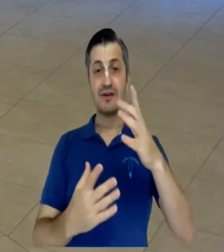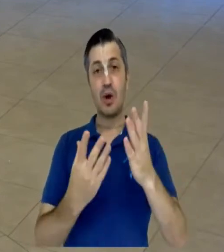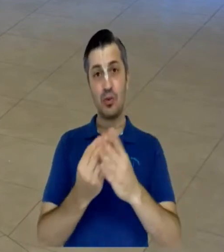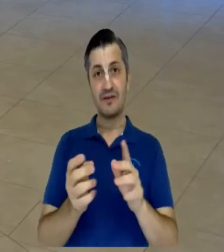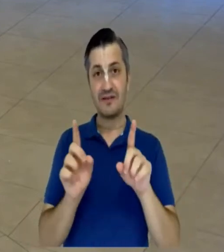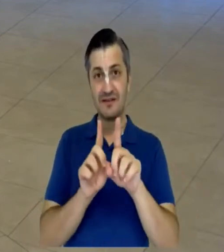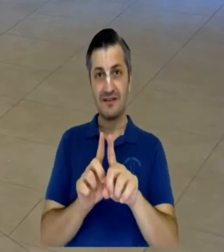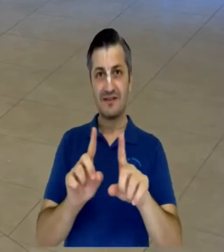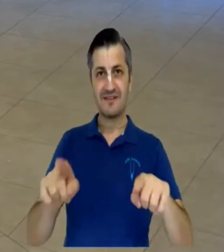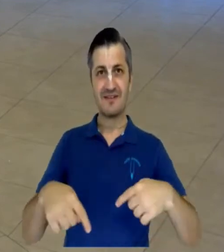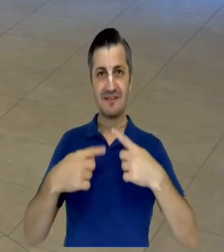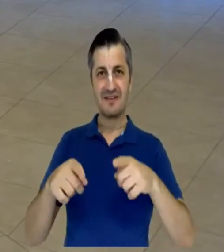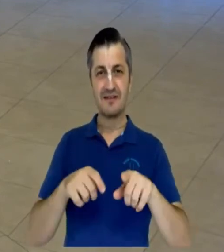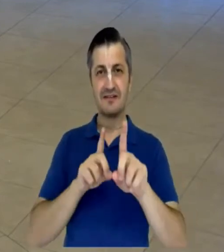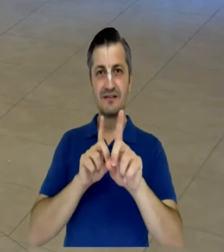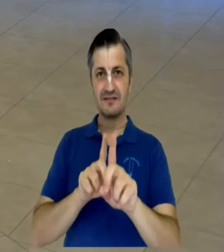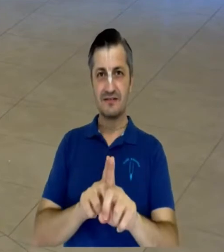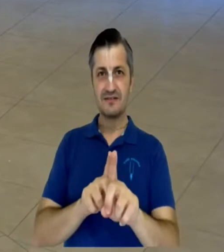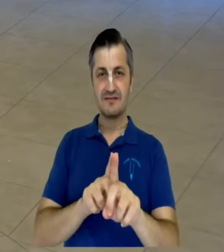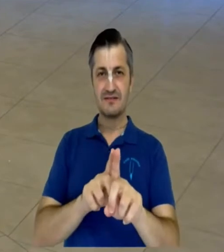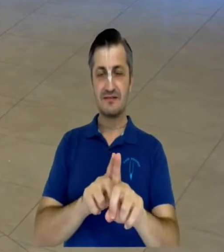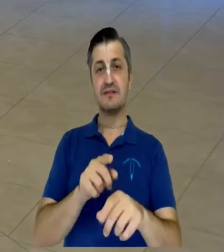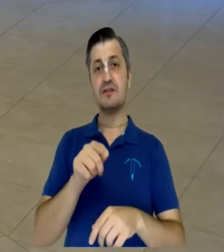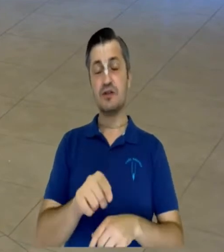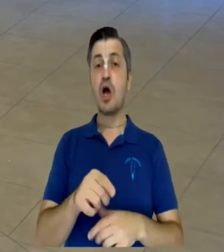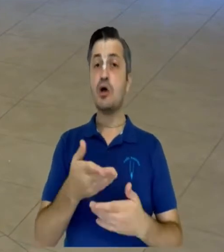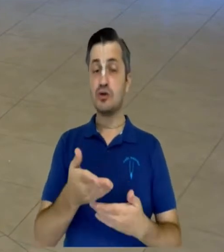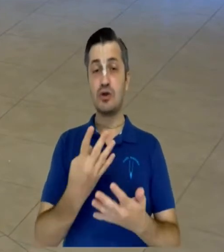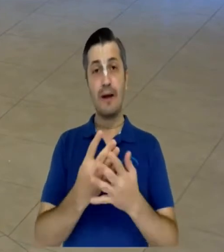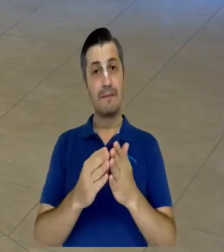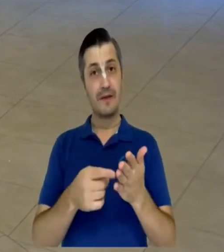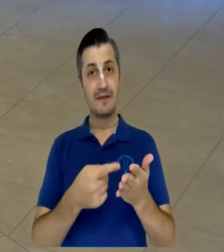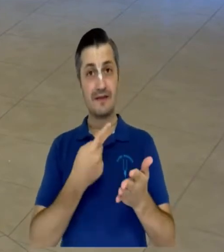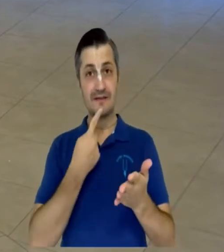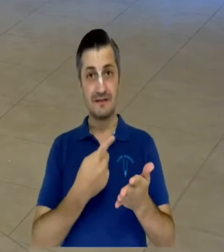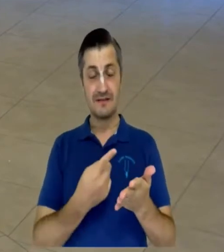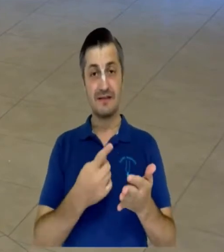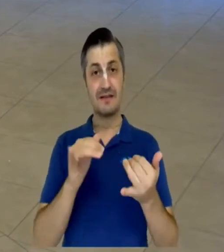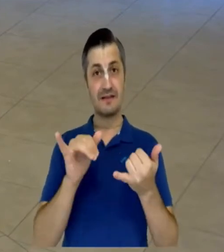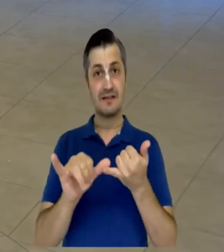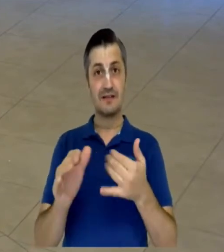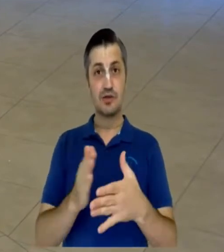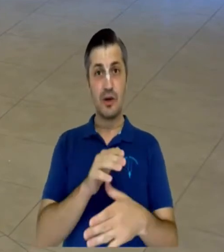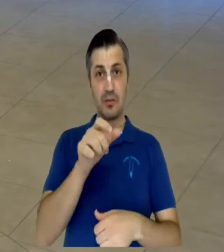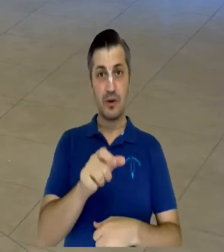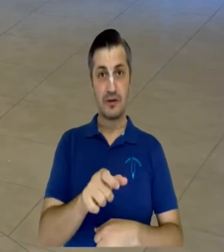So celebrated both in the Veda and in the world. So Loke also refers to